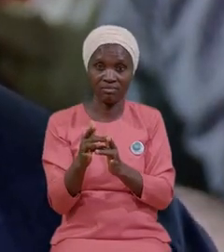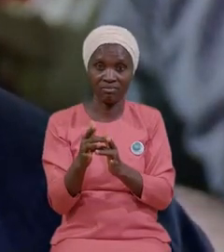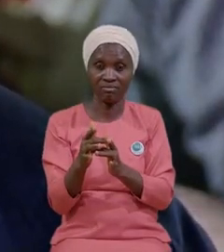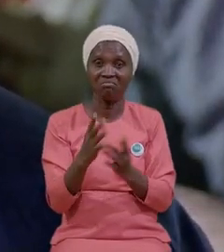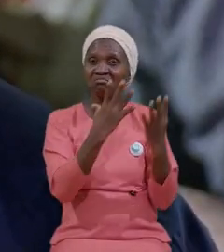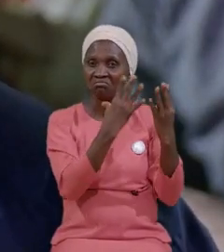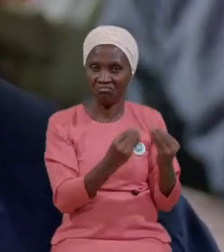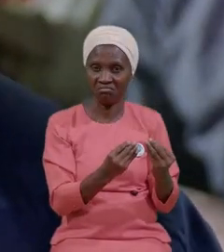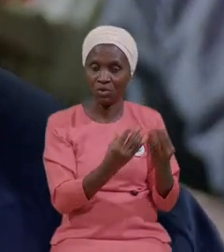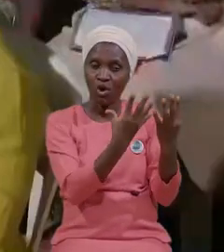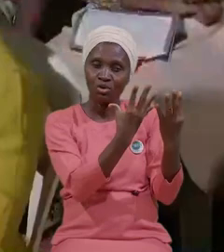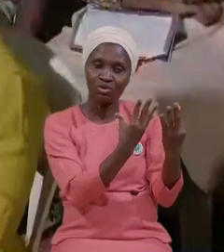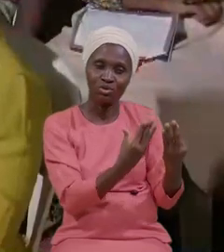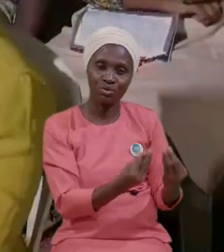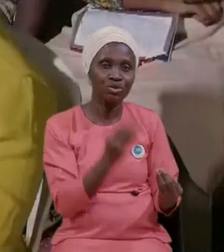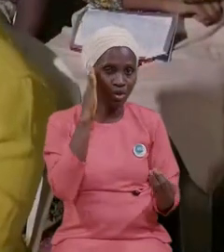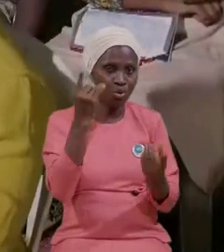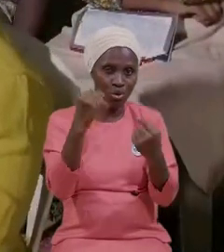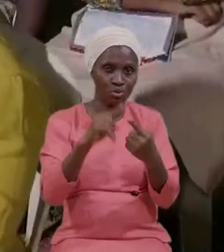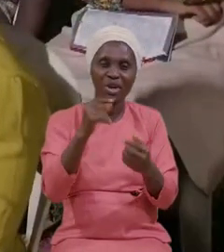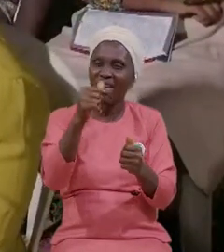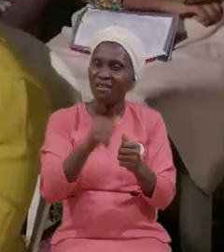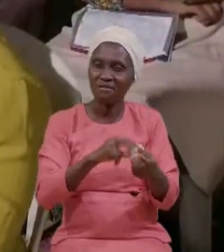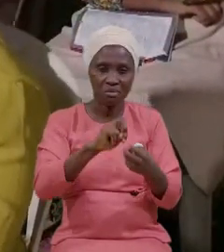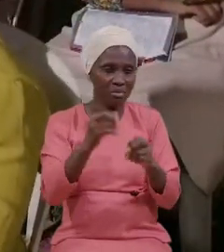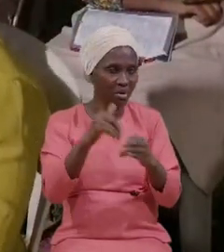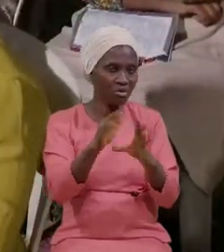solution will come to every problem of your life.